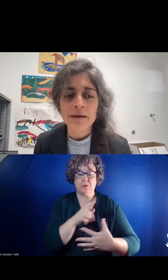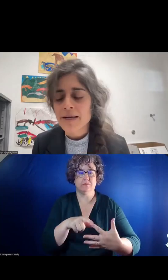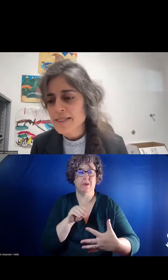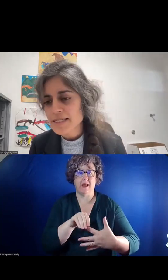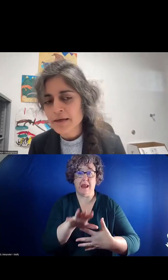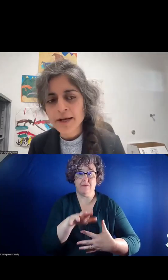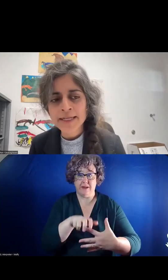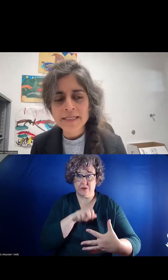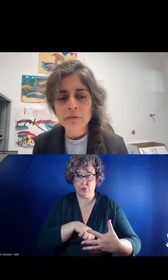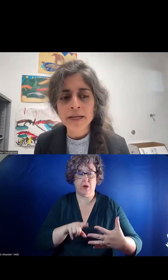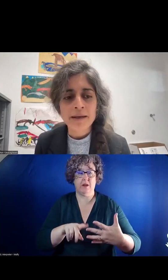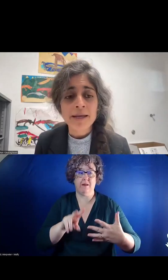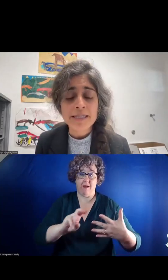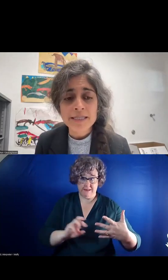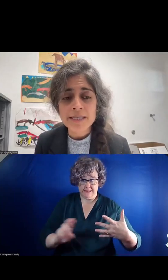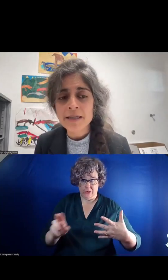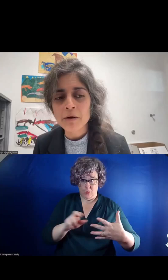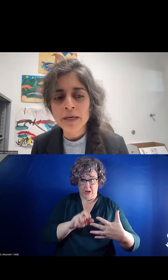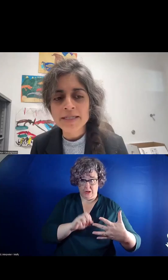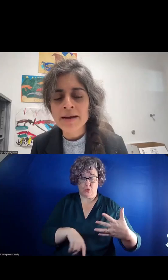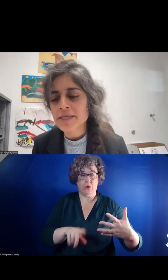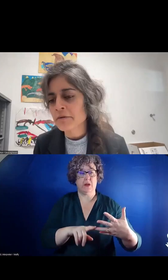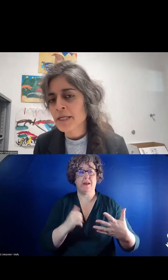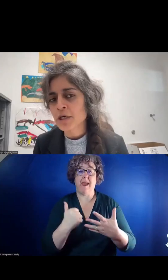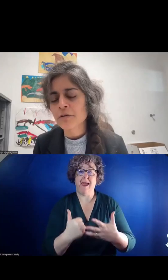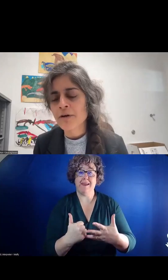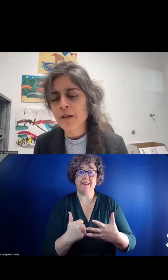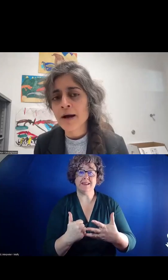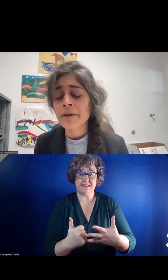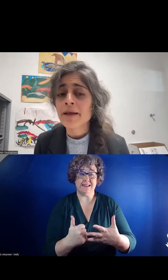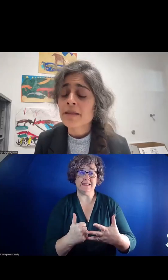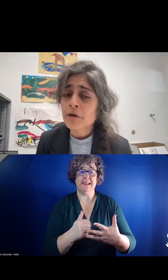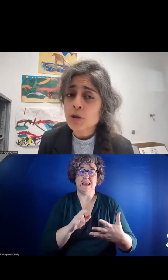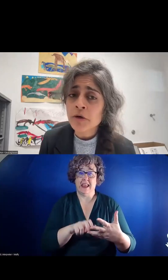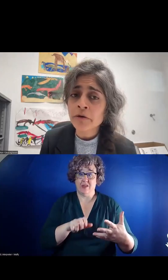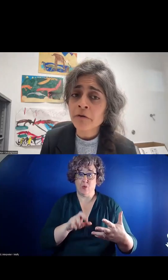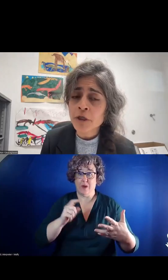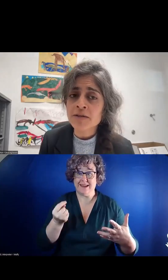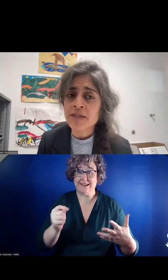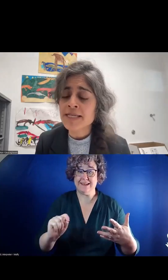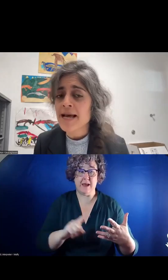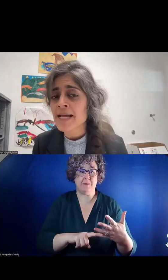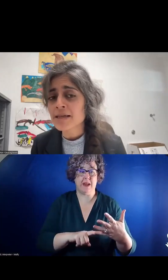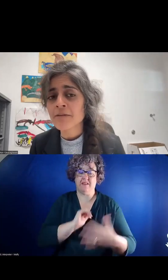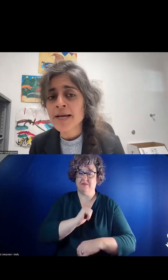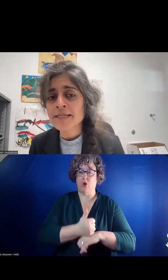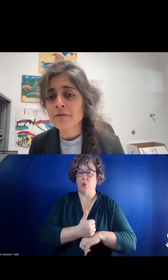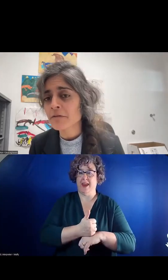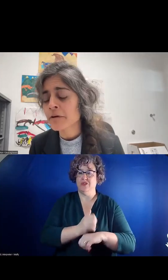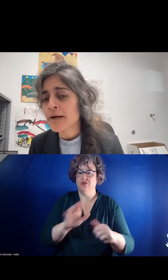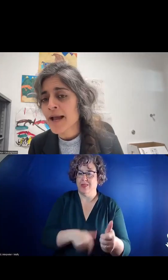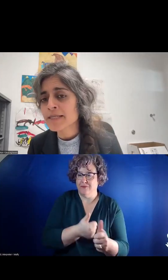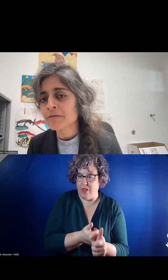quit, assessing readiness to quit, assisting in the quit attempt, and arranging for follow-up. There are shorter versions of these, Ask, Advise,